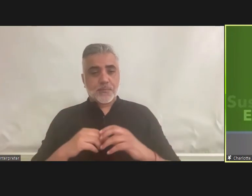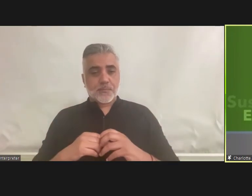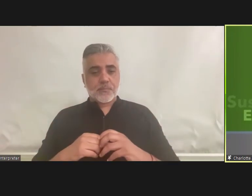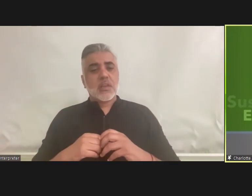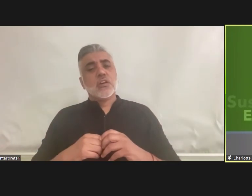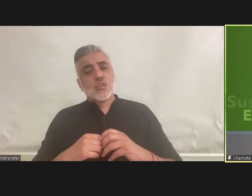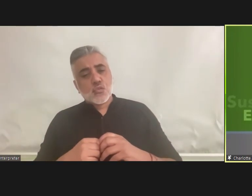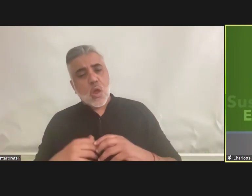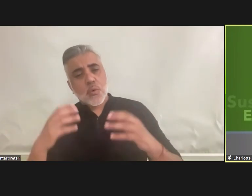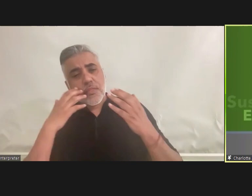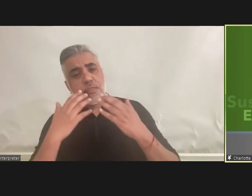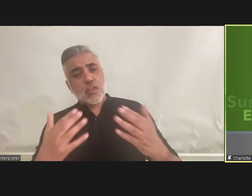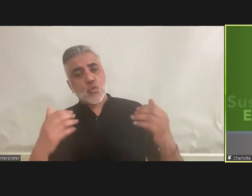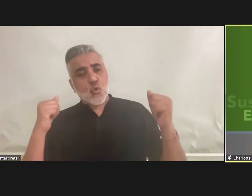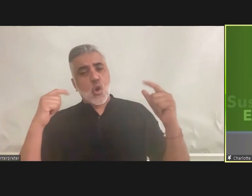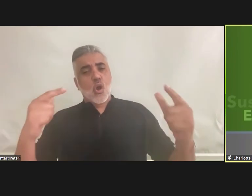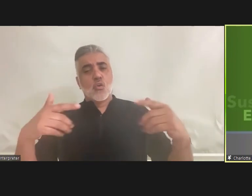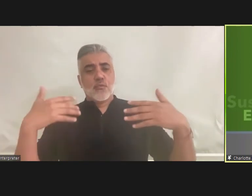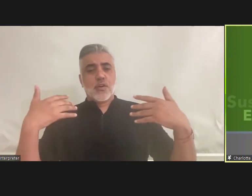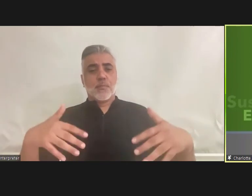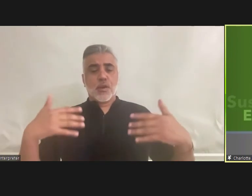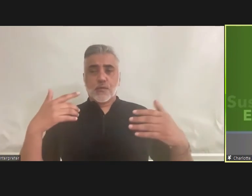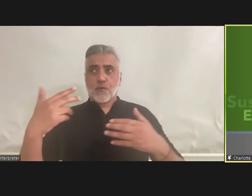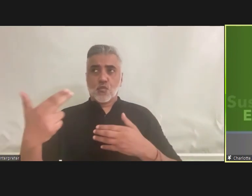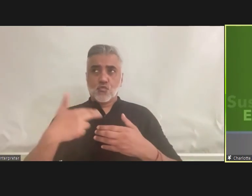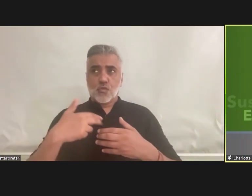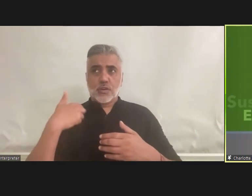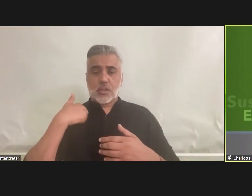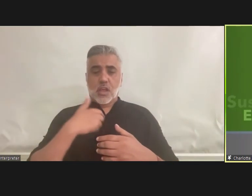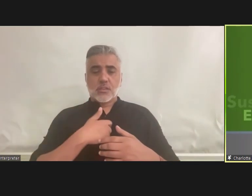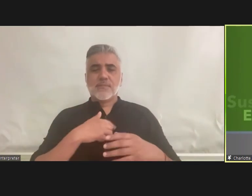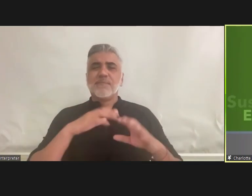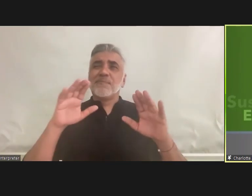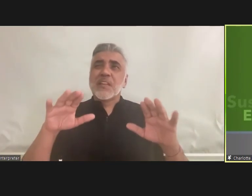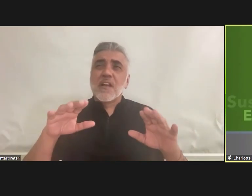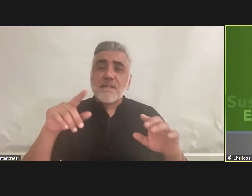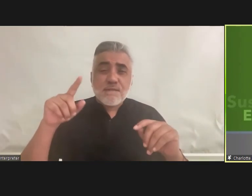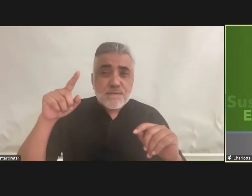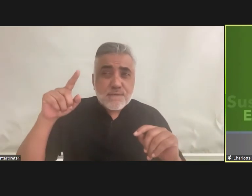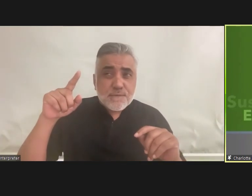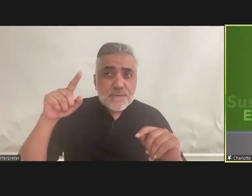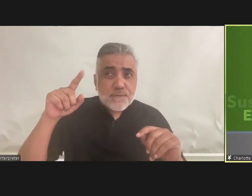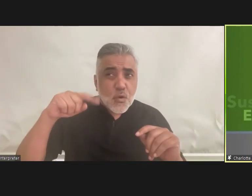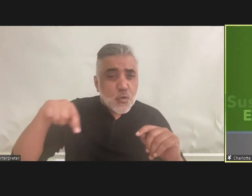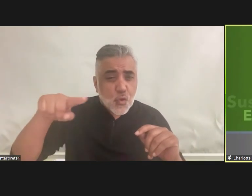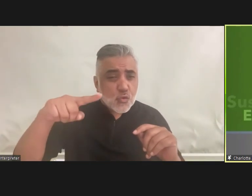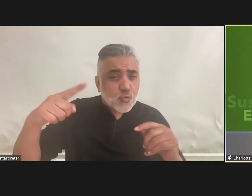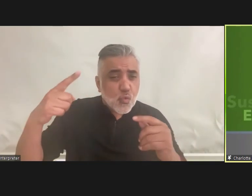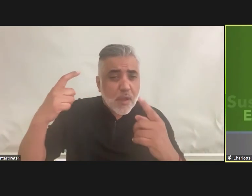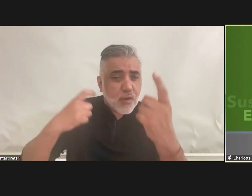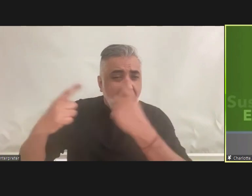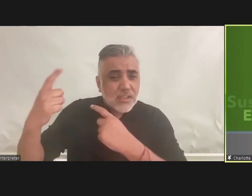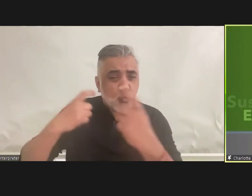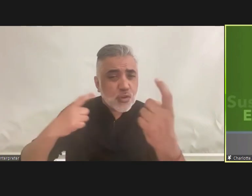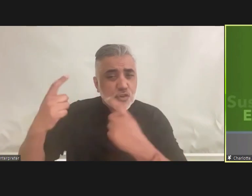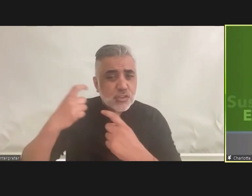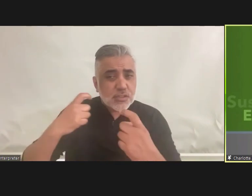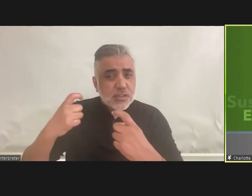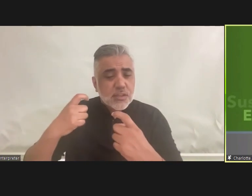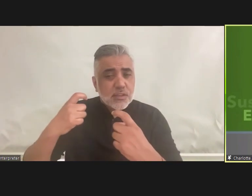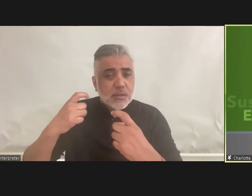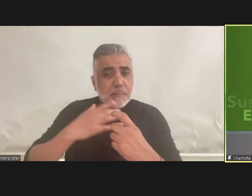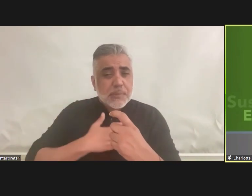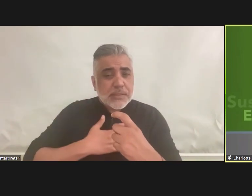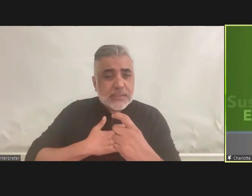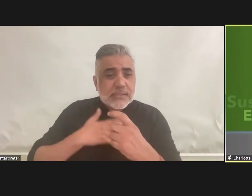like to thank you all very much for joining. For those that asked questions, please